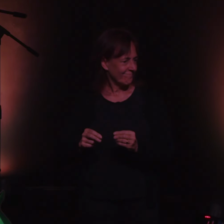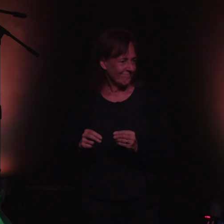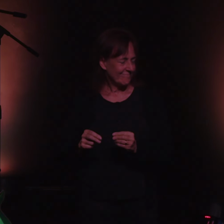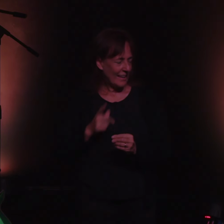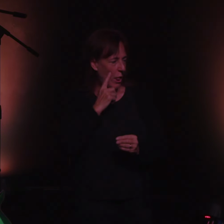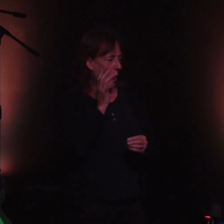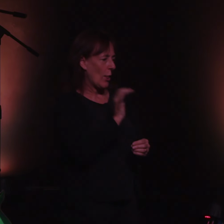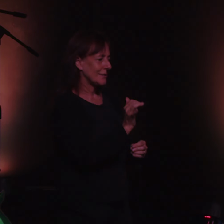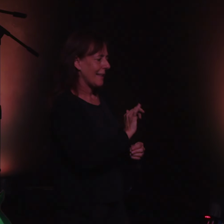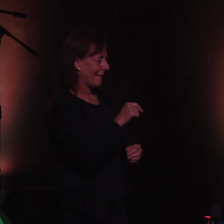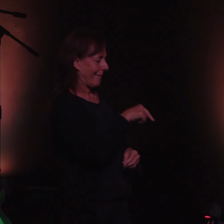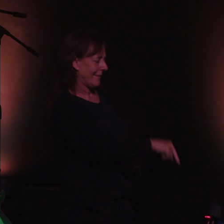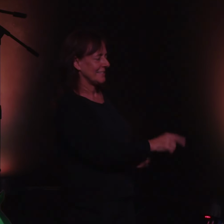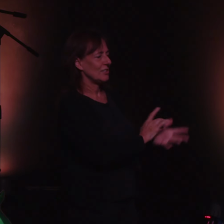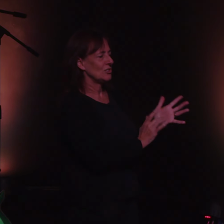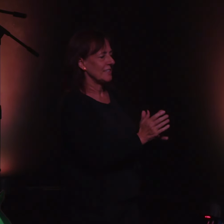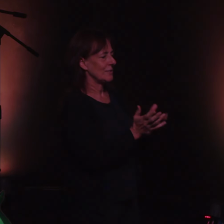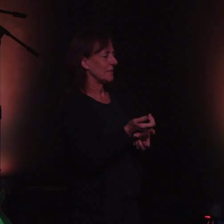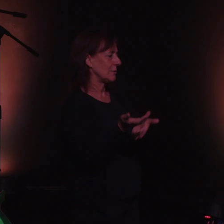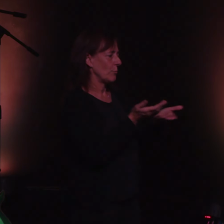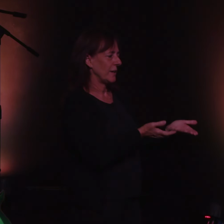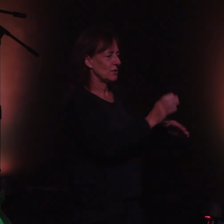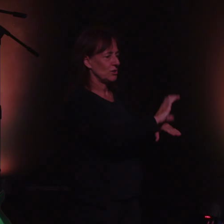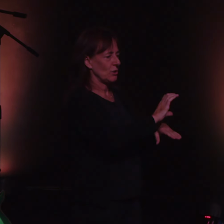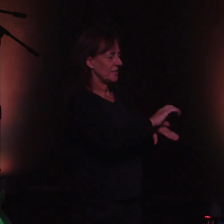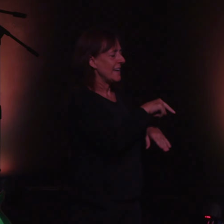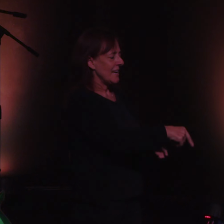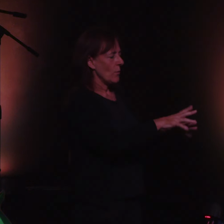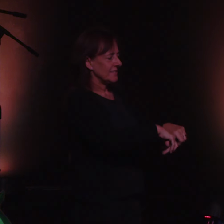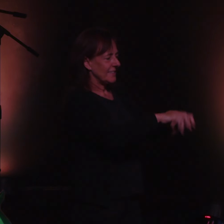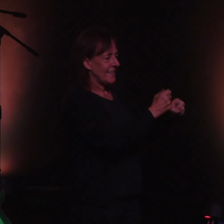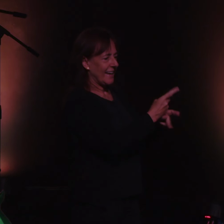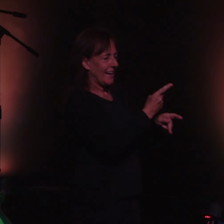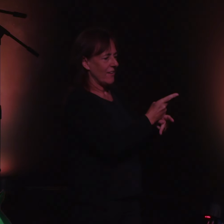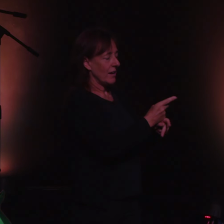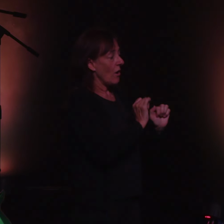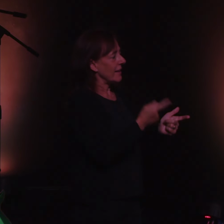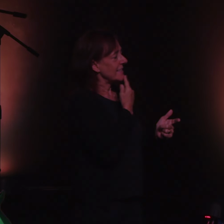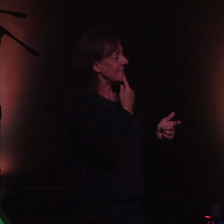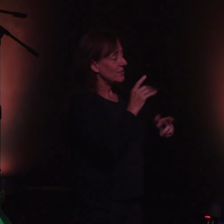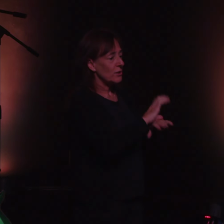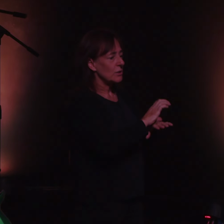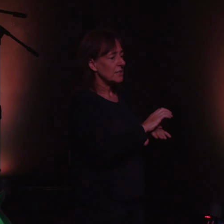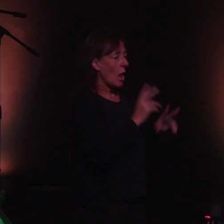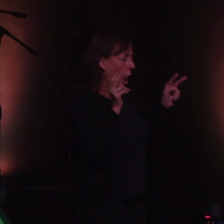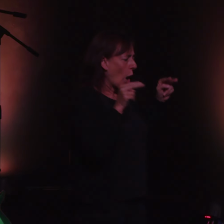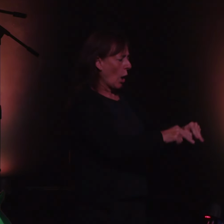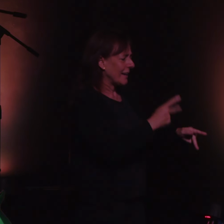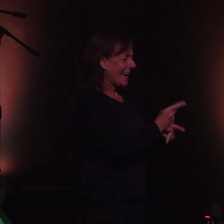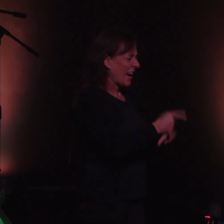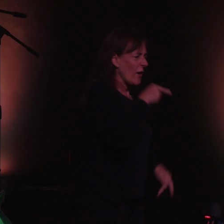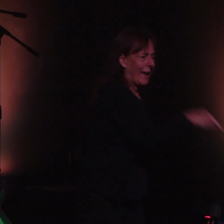It looks to me like Jesus wants to bring him to church. He wants to take care of him. And all he says to the church is, look